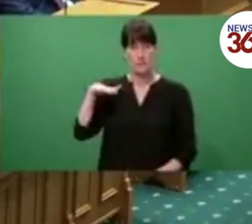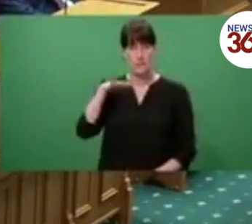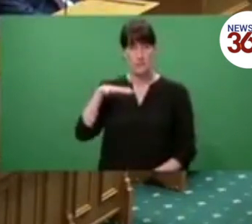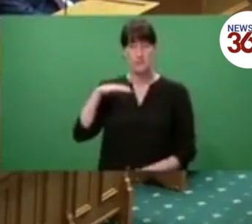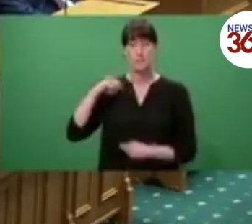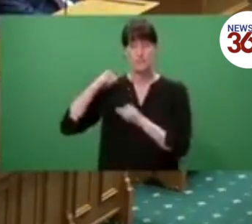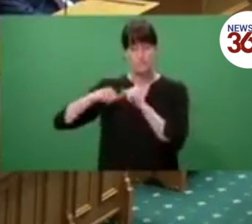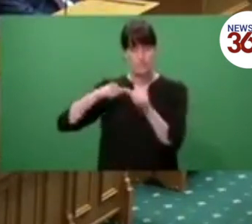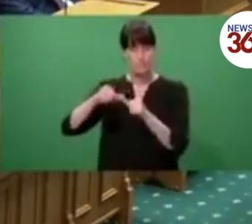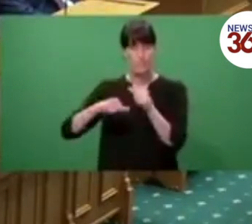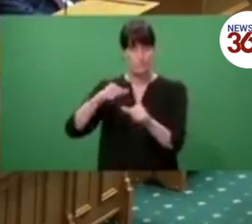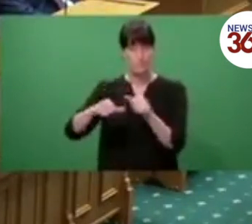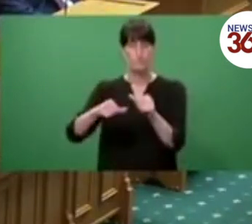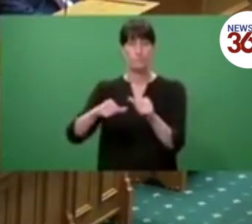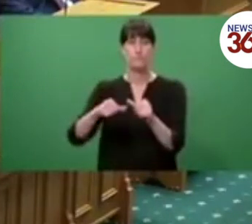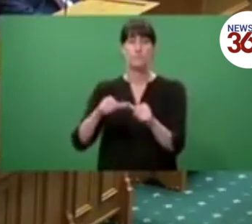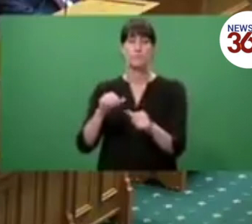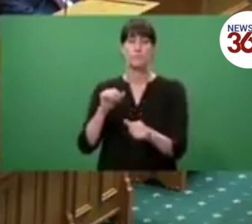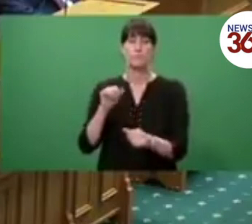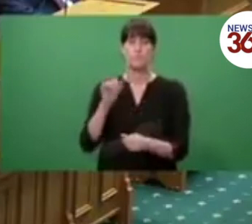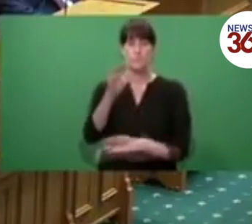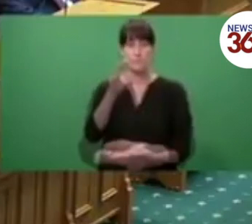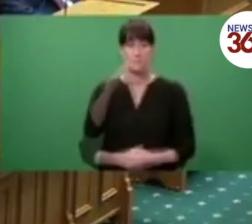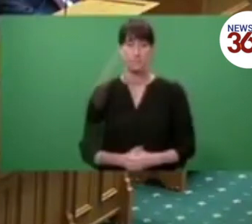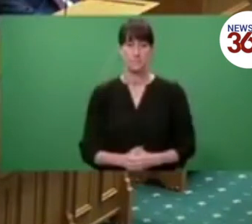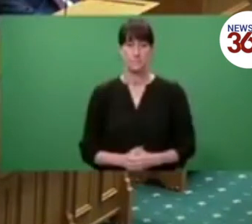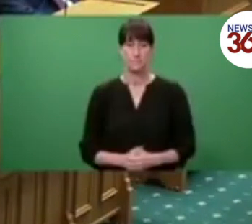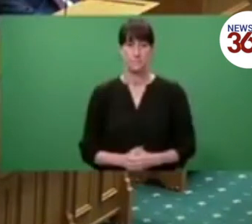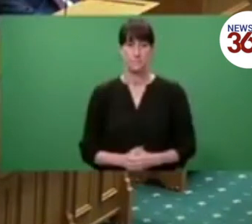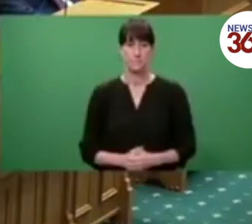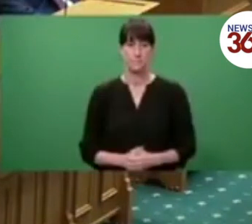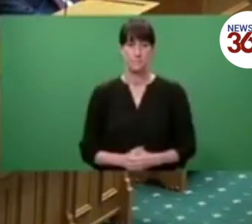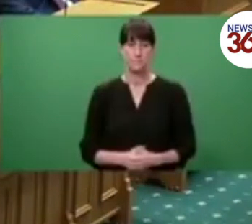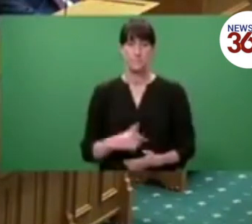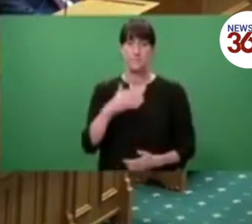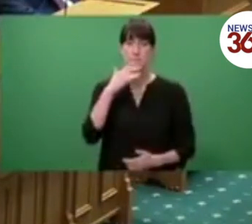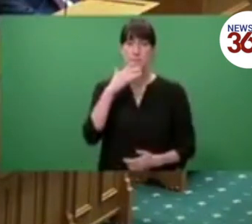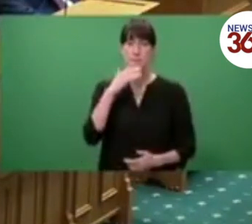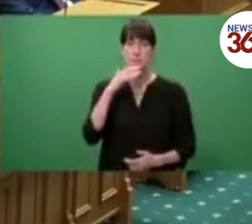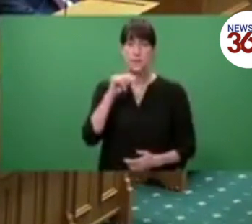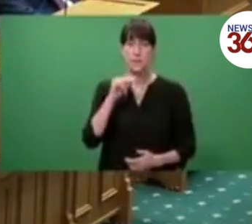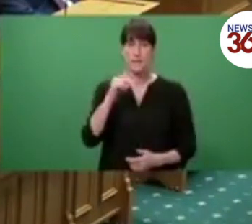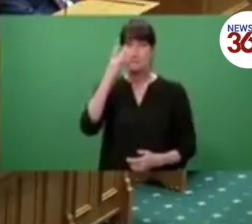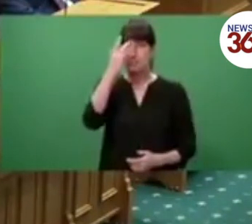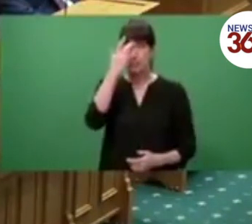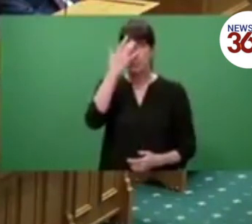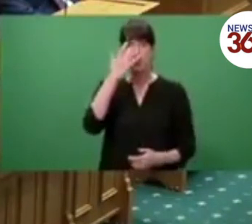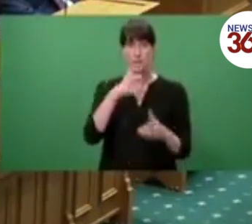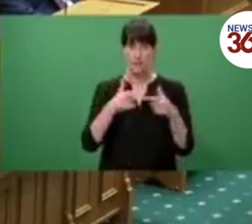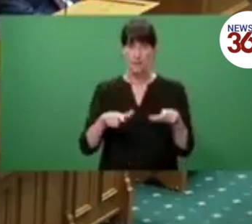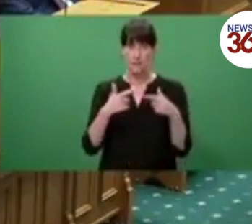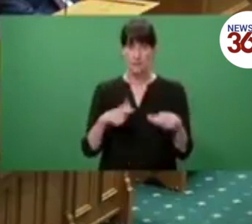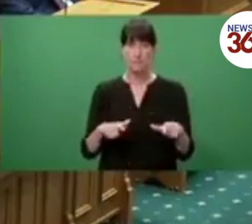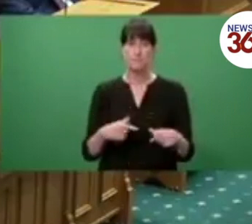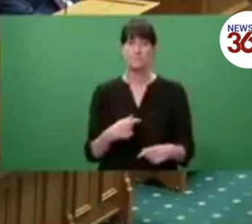Zealand, on Wednesday took oath in Sanskrit in the country's parliament. Aham Gaurav Sharma, Satyanishtataya,